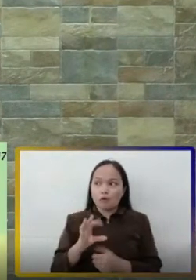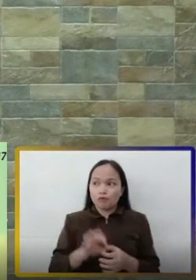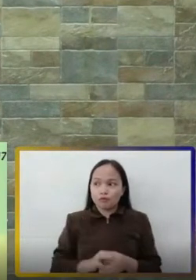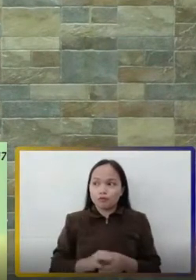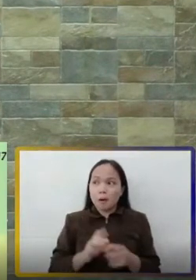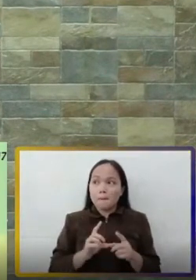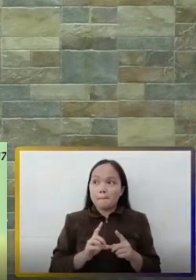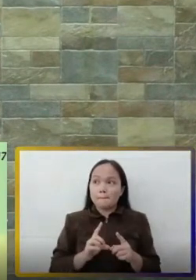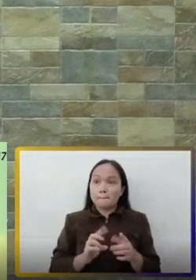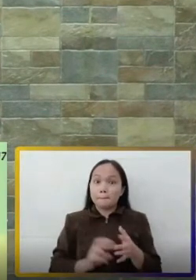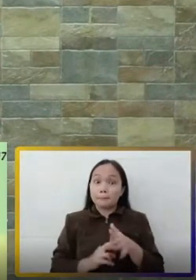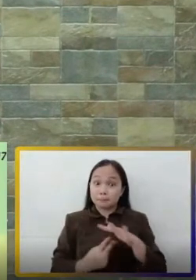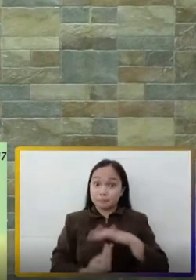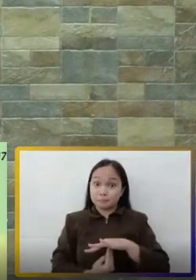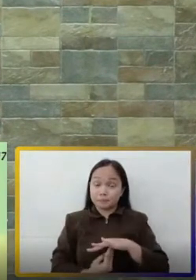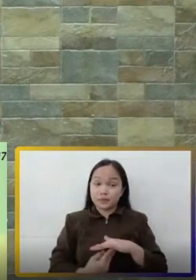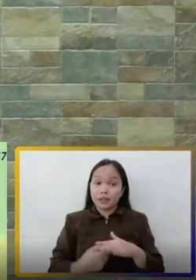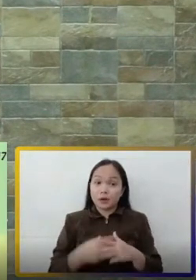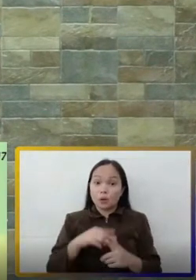In other words, when the world